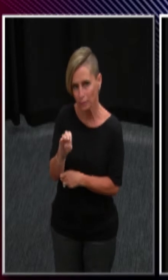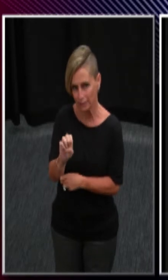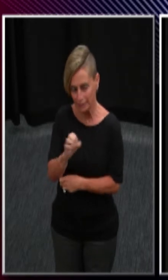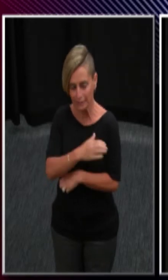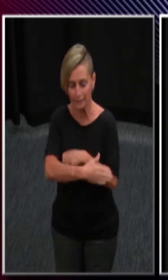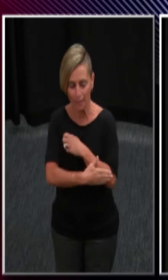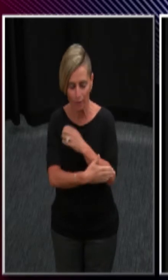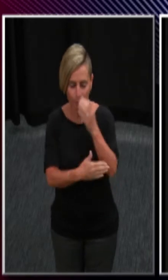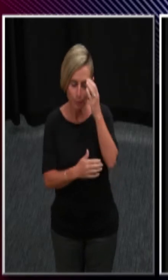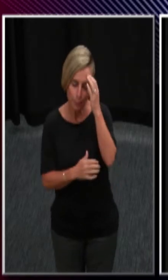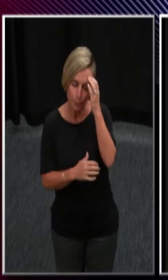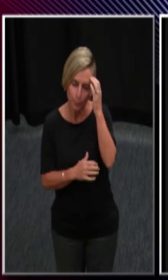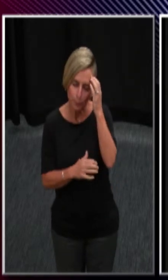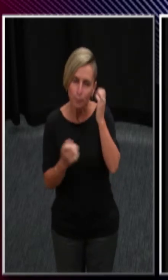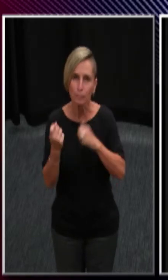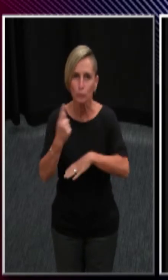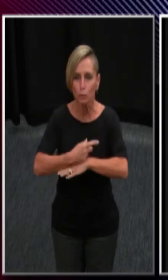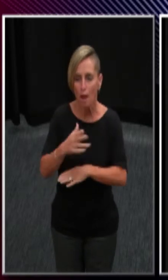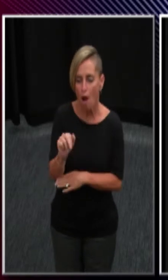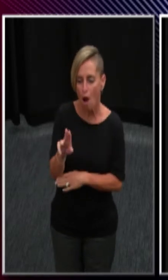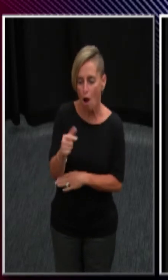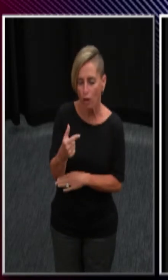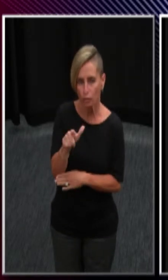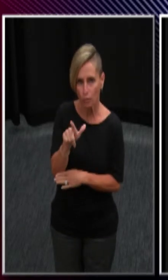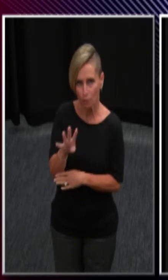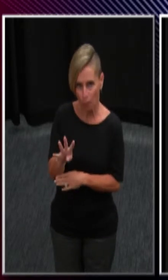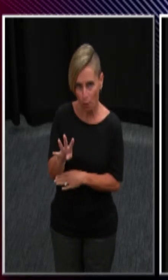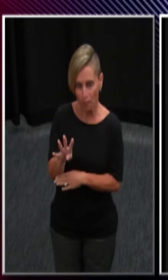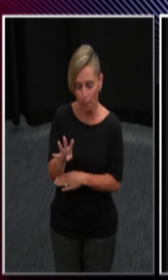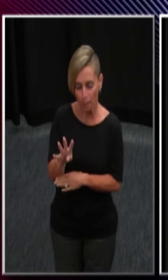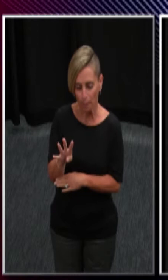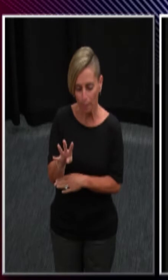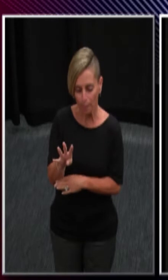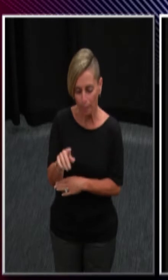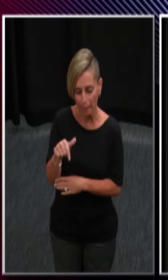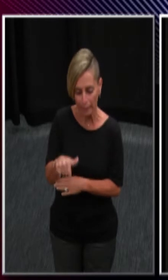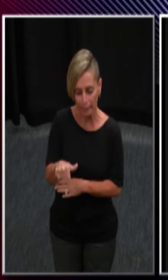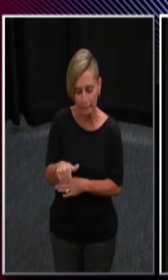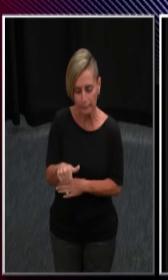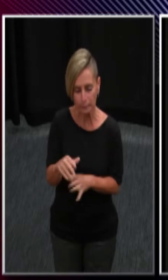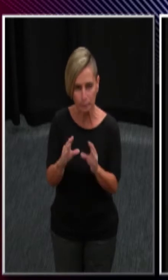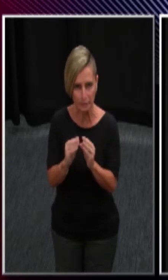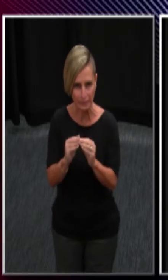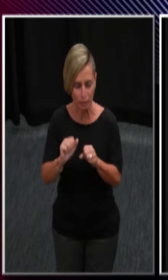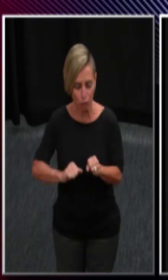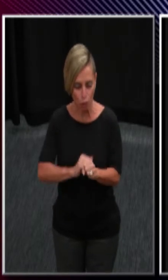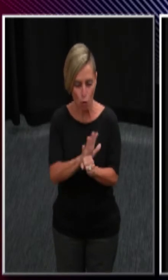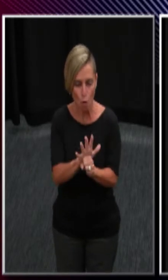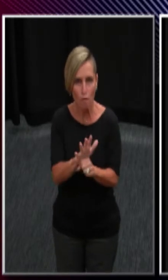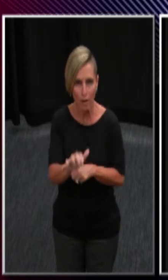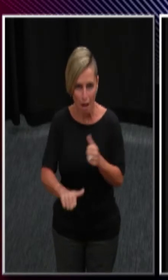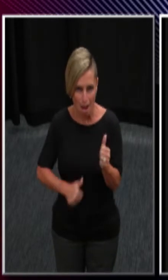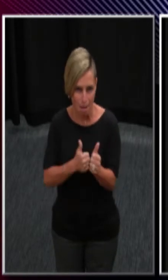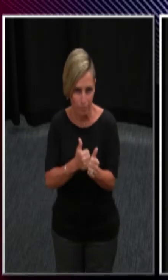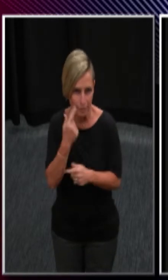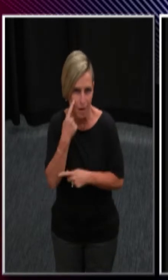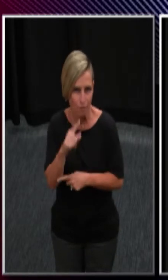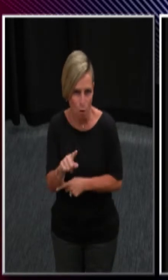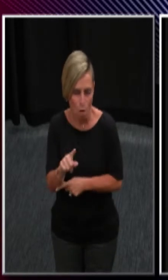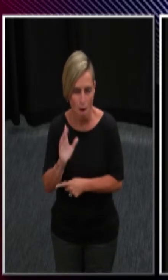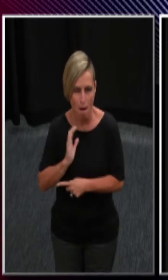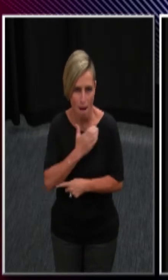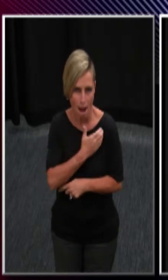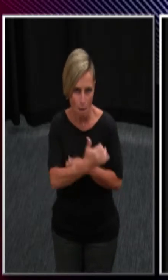And today is August the 24th, and this is a COVID-19 update for St. Lucie County.